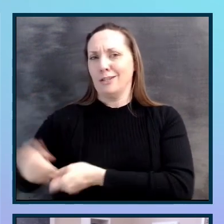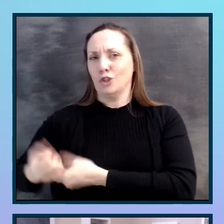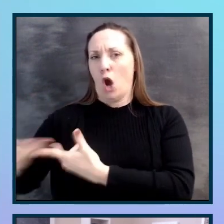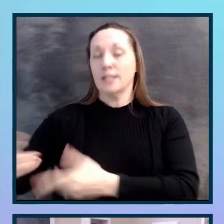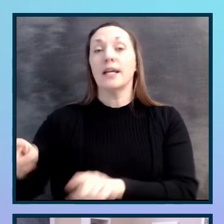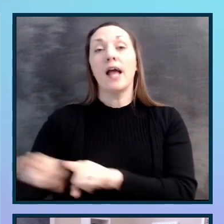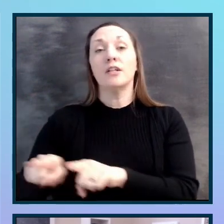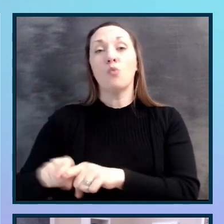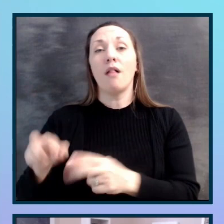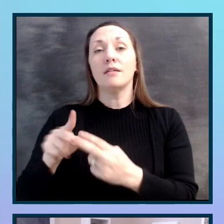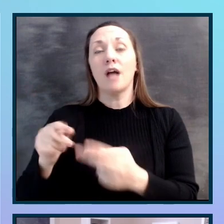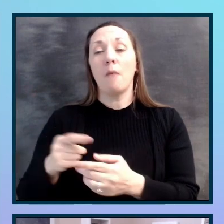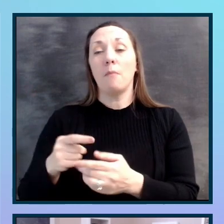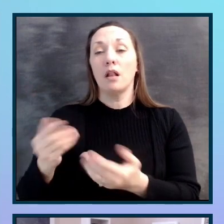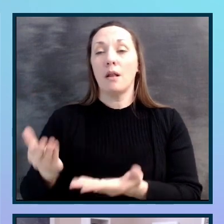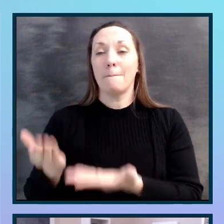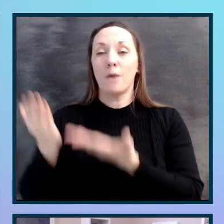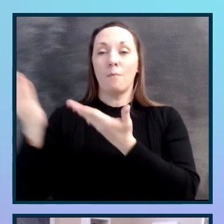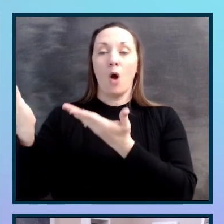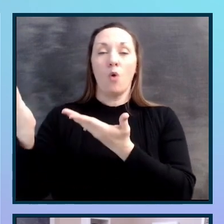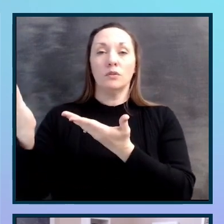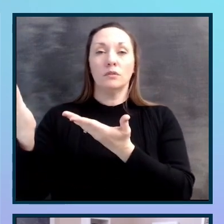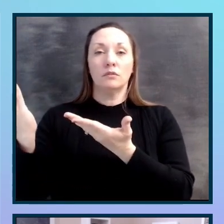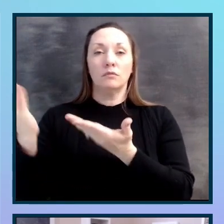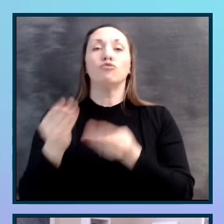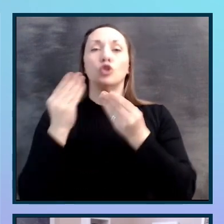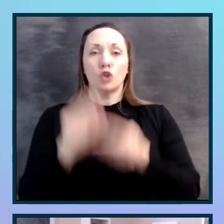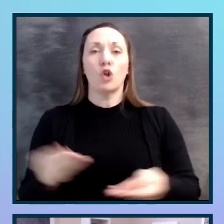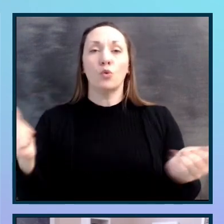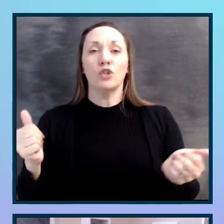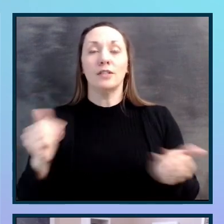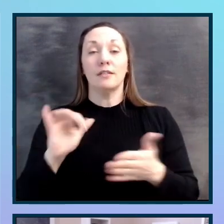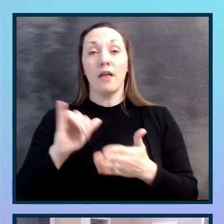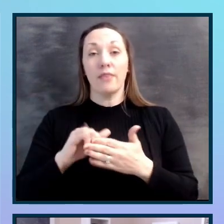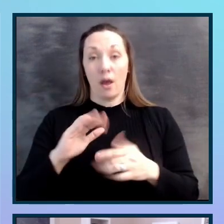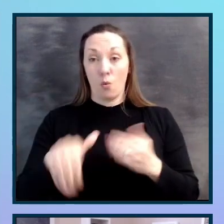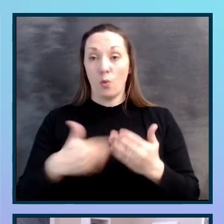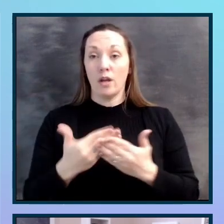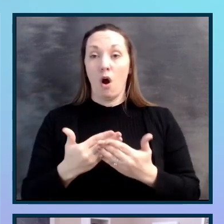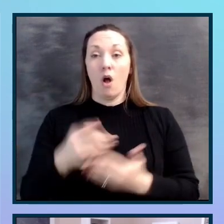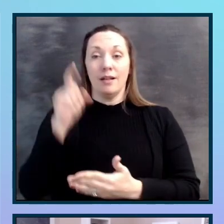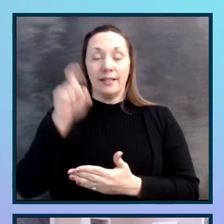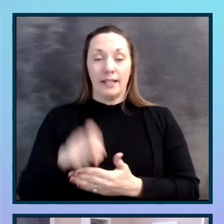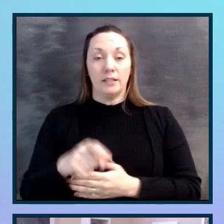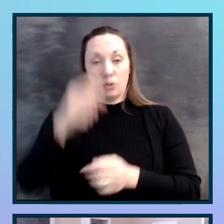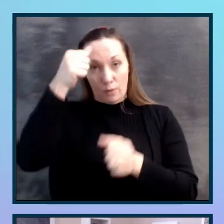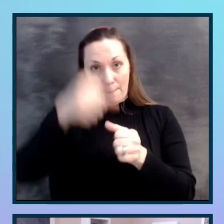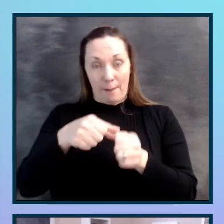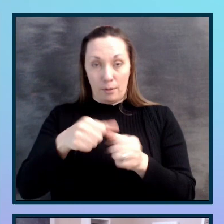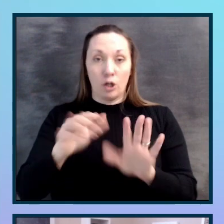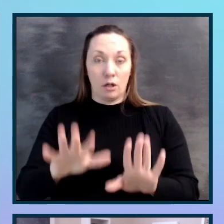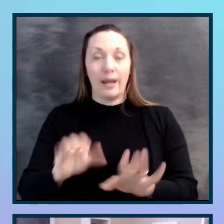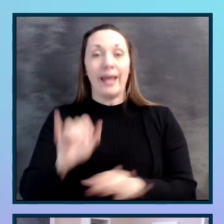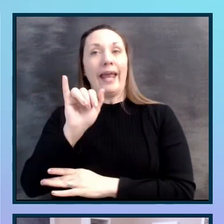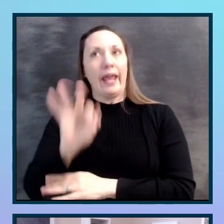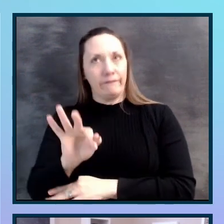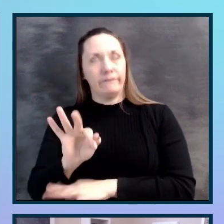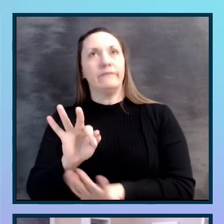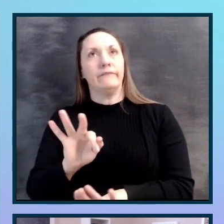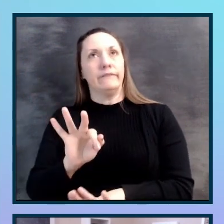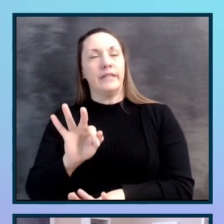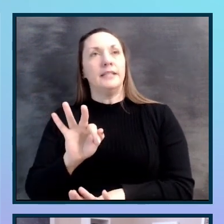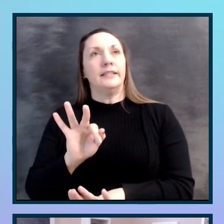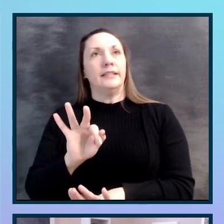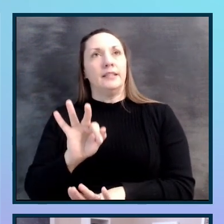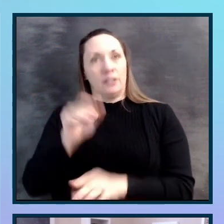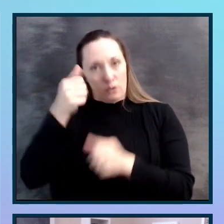kind of a couple of proposed solutions that we all need to keep in mind, and that if we do keep in mind,